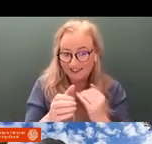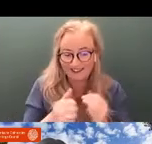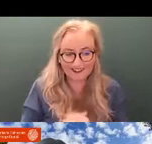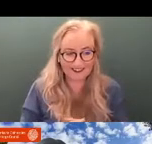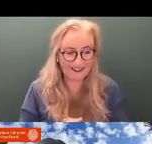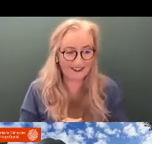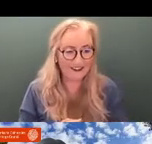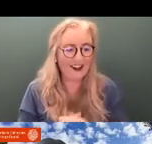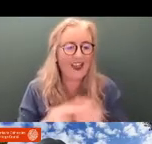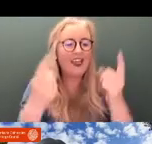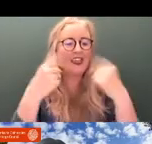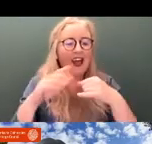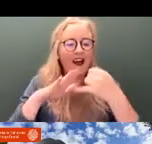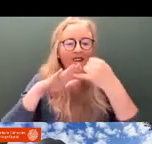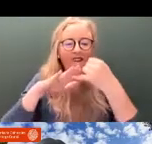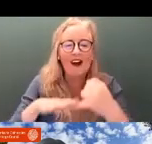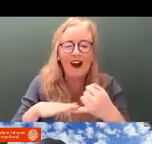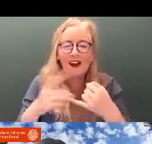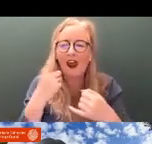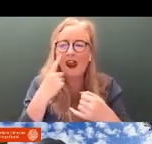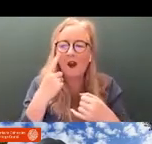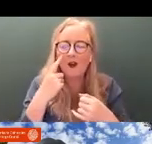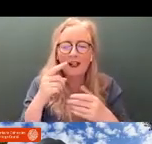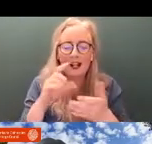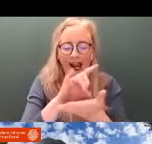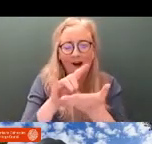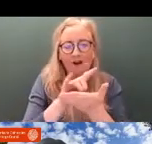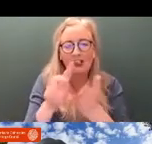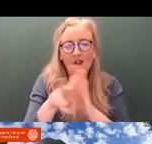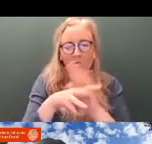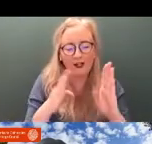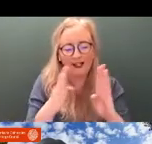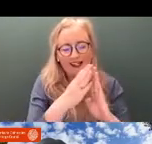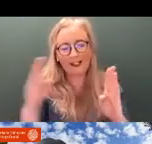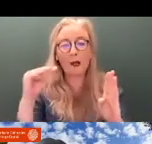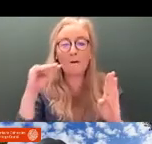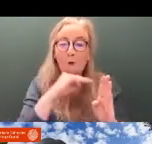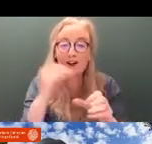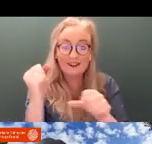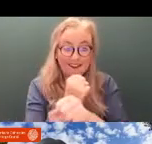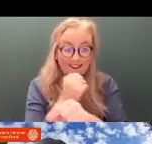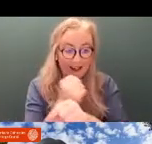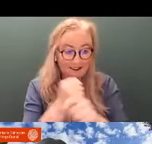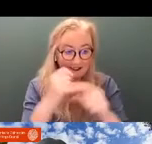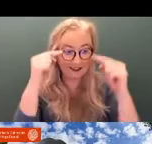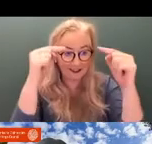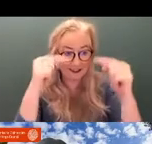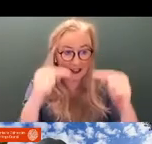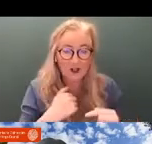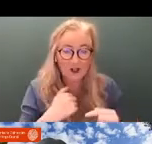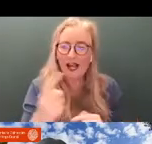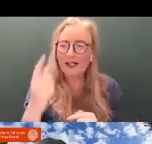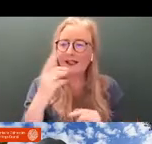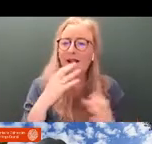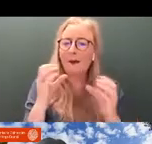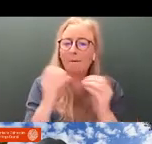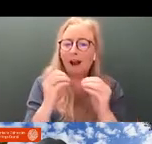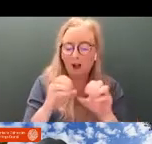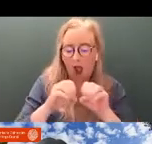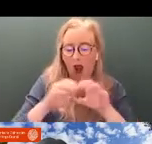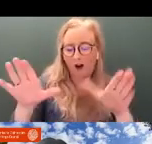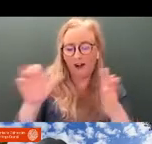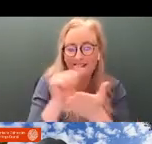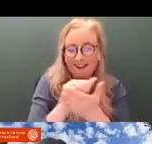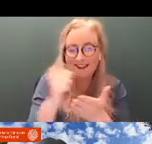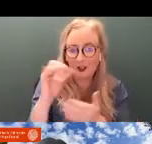And then our final look at at Heritage Week is just the key dates. So as I mentioned, we had the launch on the 16th of June